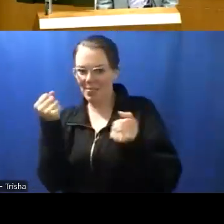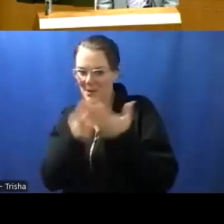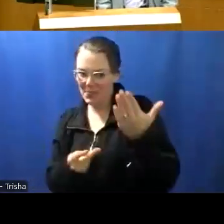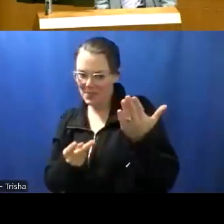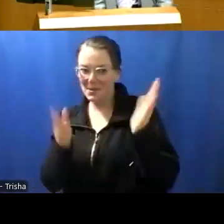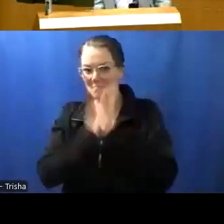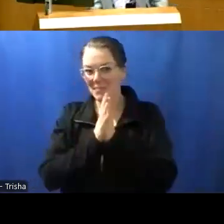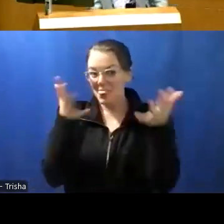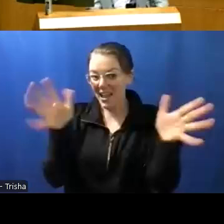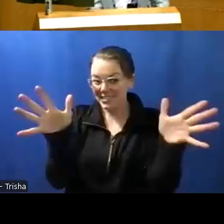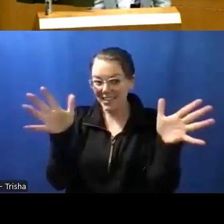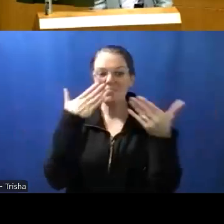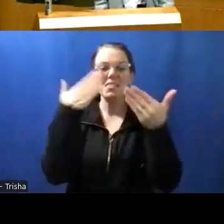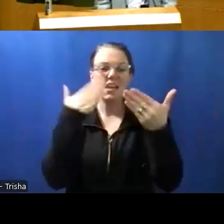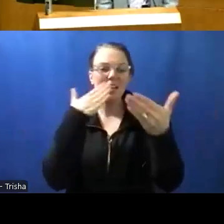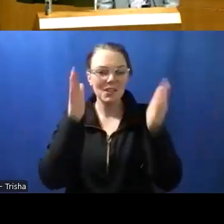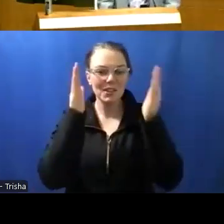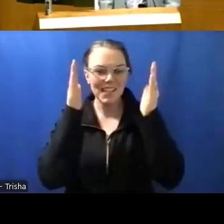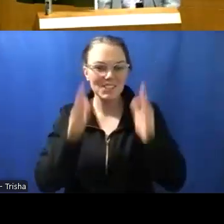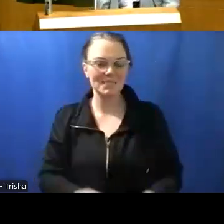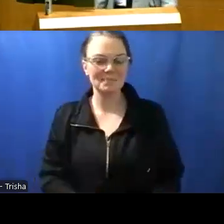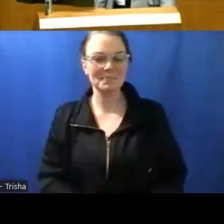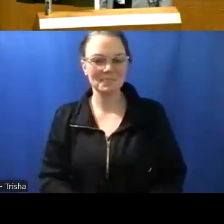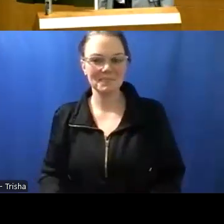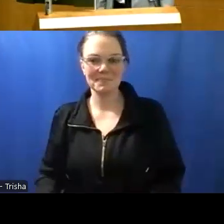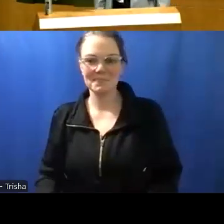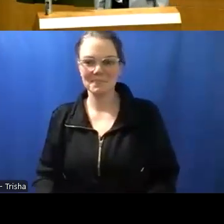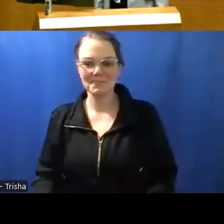it. Thank you for your attention.